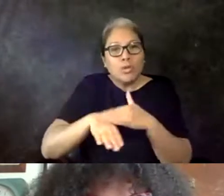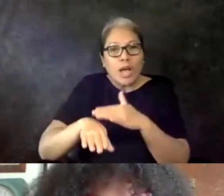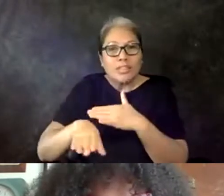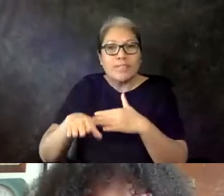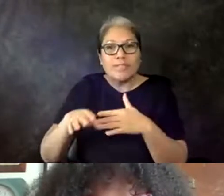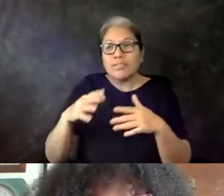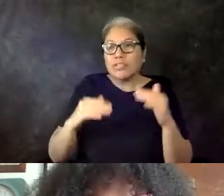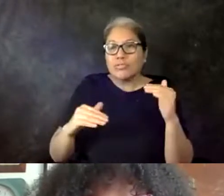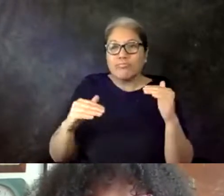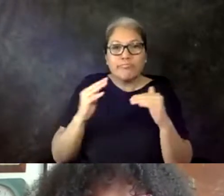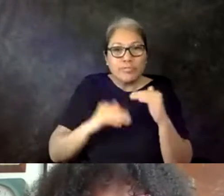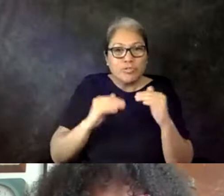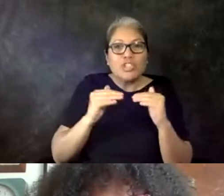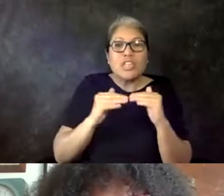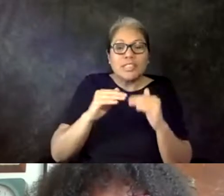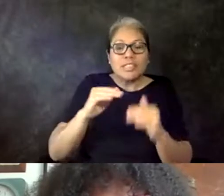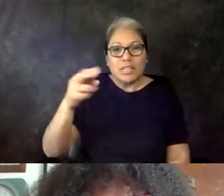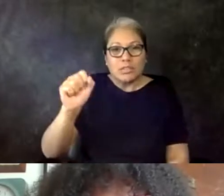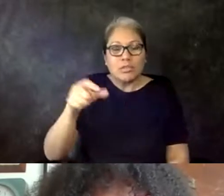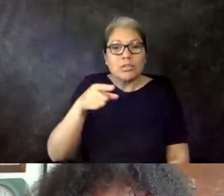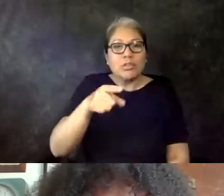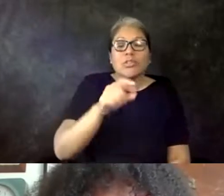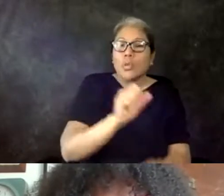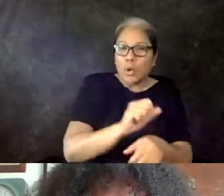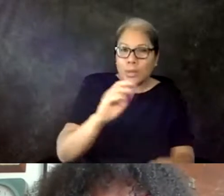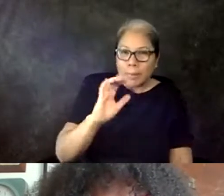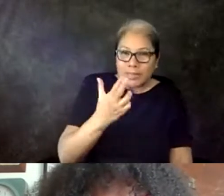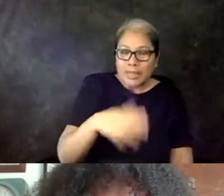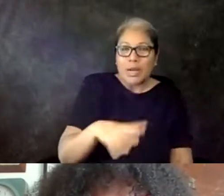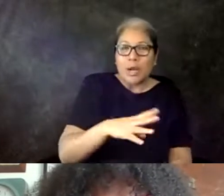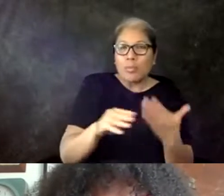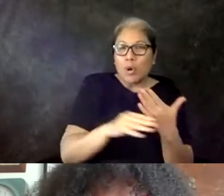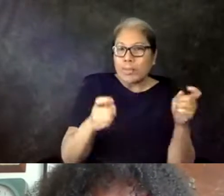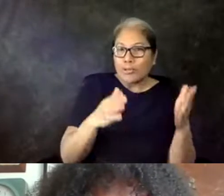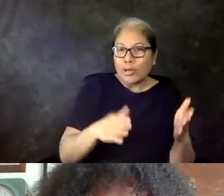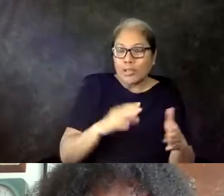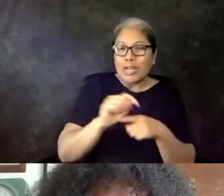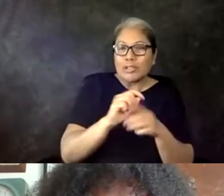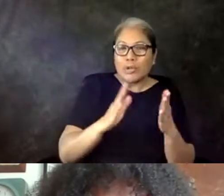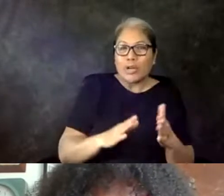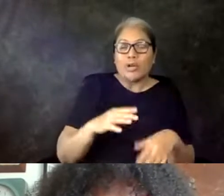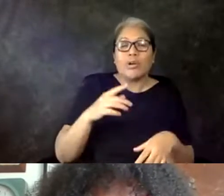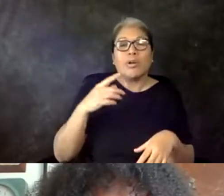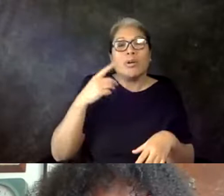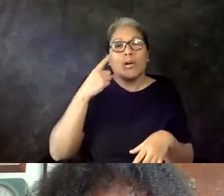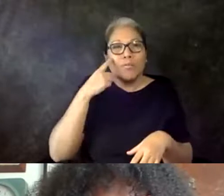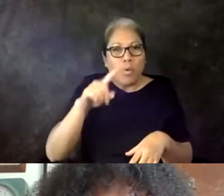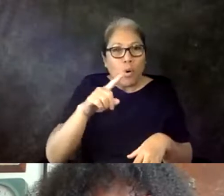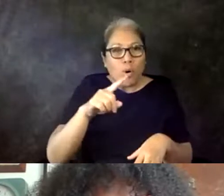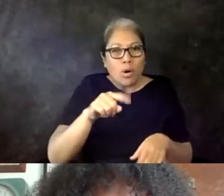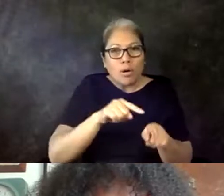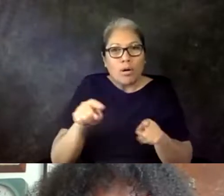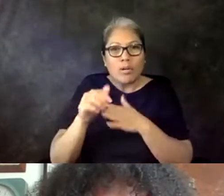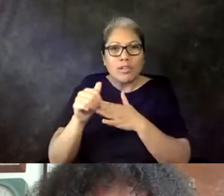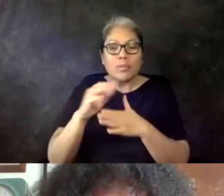Planned Parenthood Affiliates of Michigan, program director and trainer for the Center for Progressive Leadership, and executive director of the